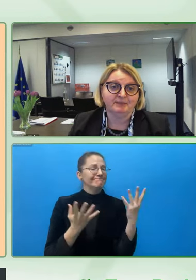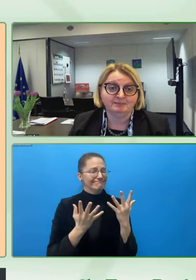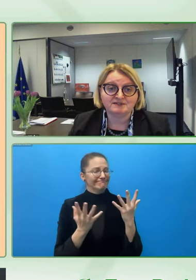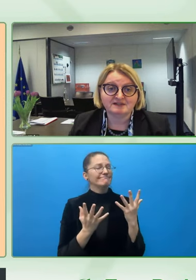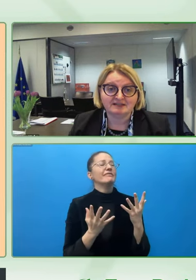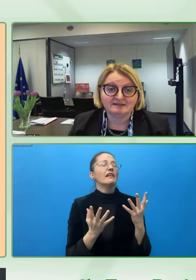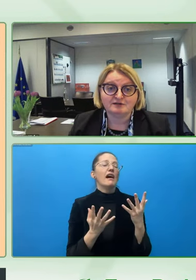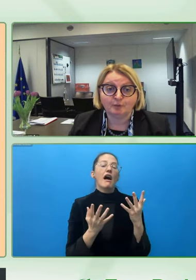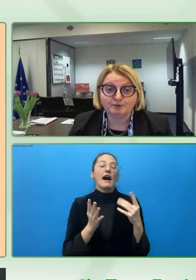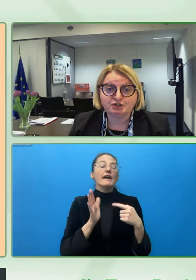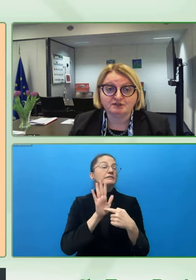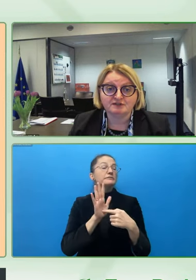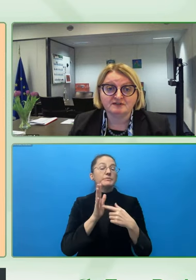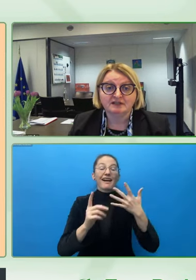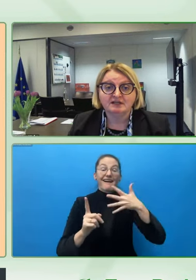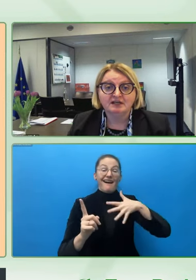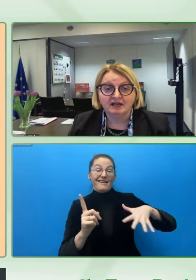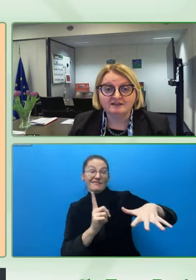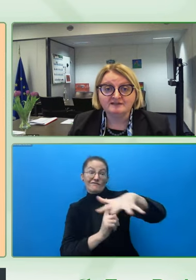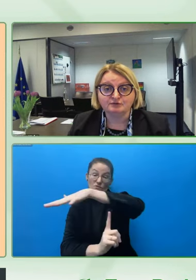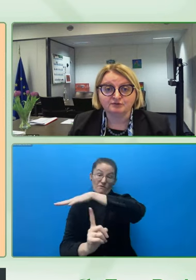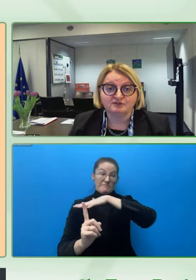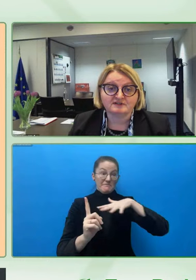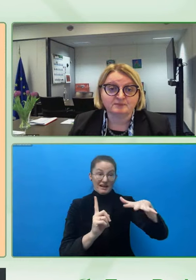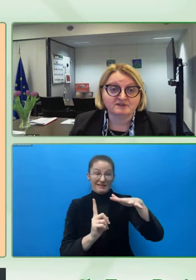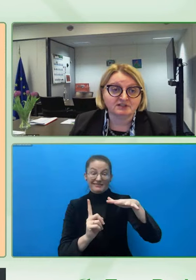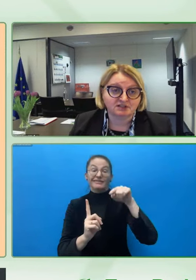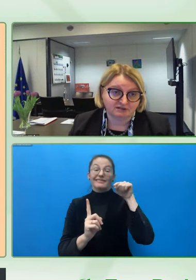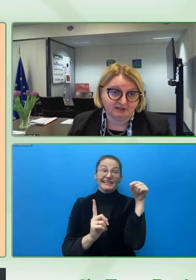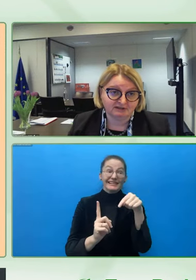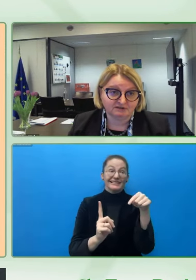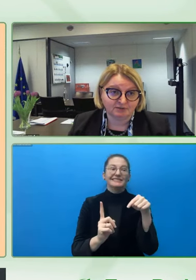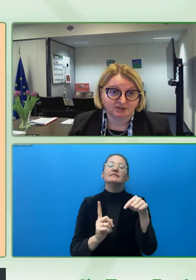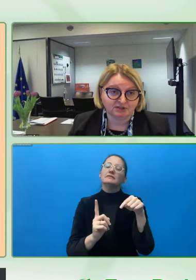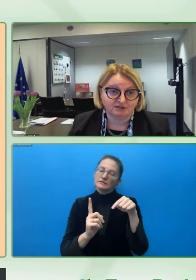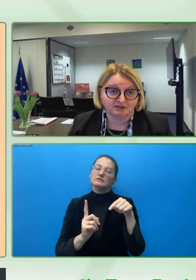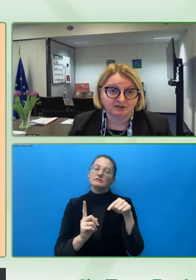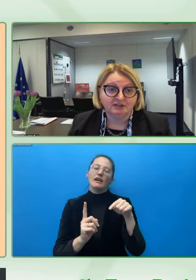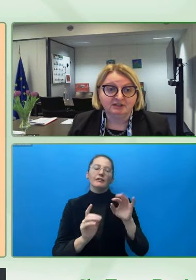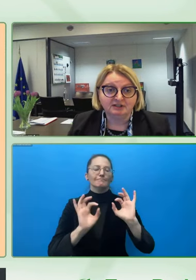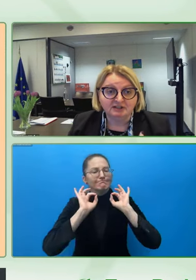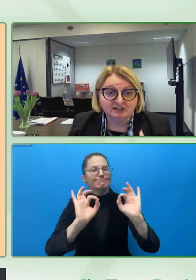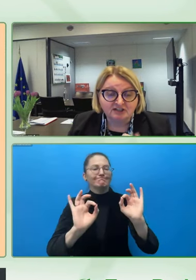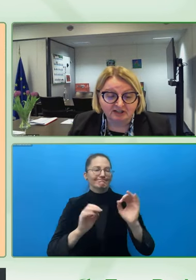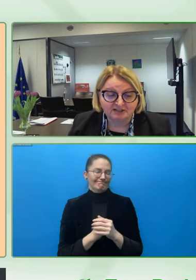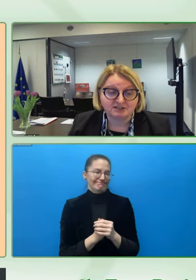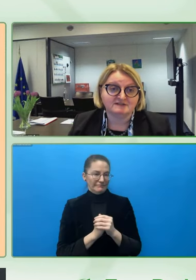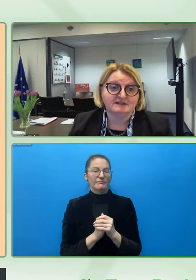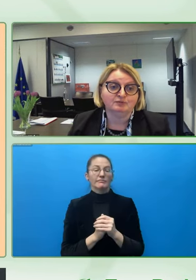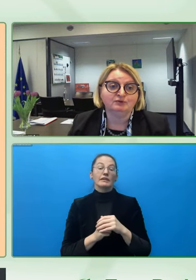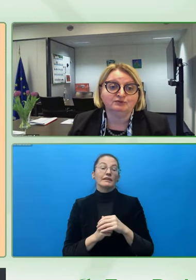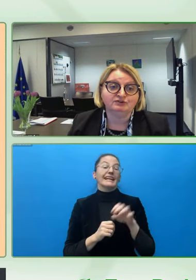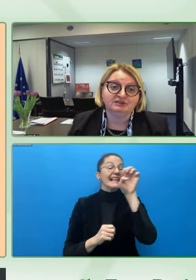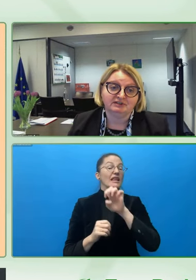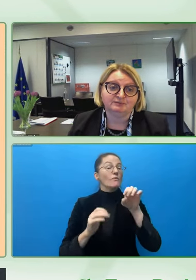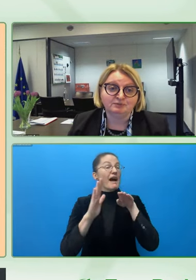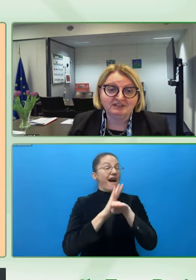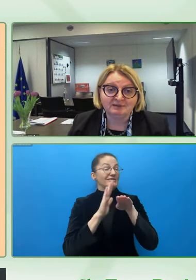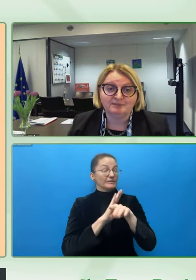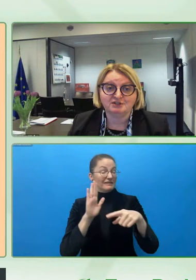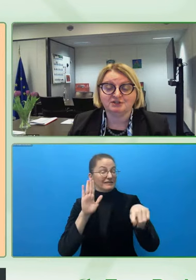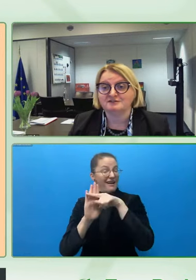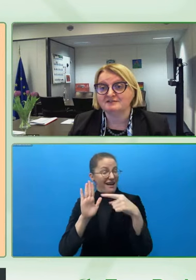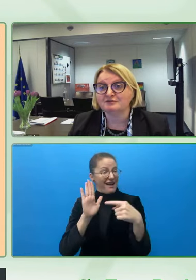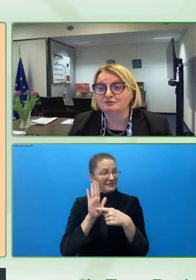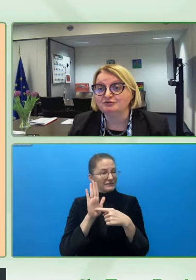leaves member states options as to transposition, and the Commission encourages them all the time to